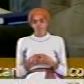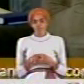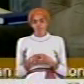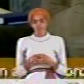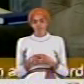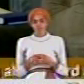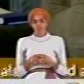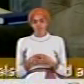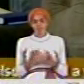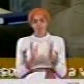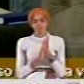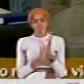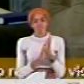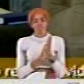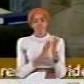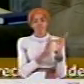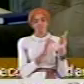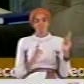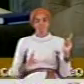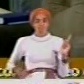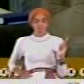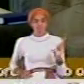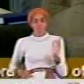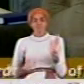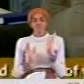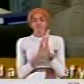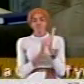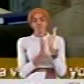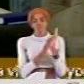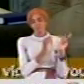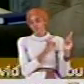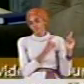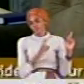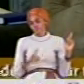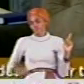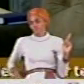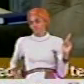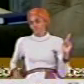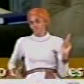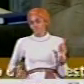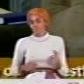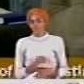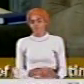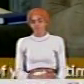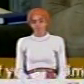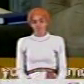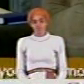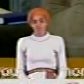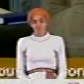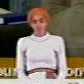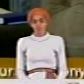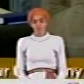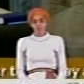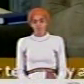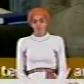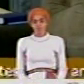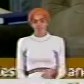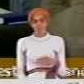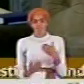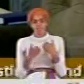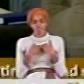Praise the Lord. Praise the Lord. Your hand. Sanitizer. We are having